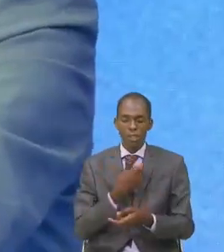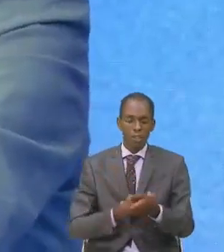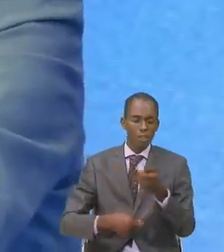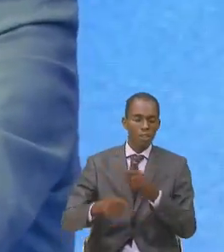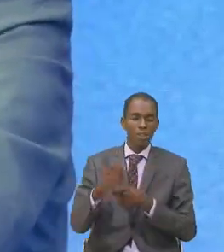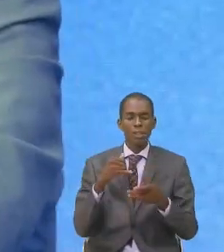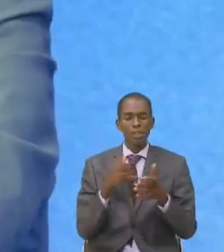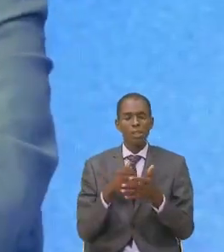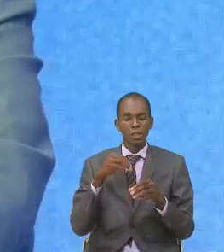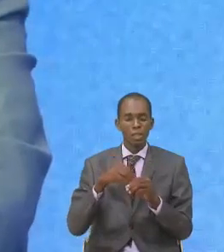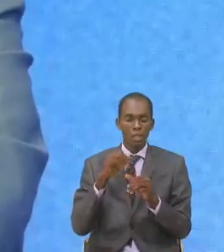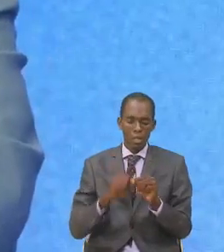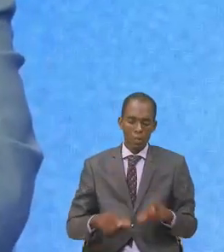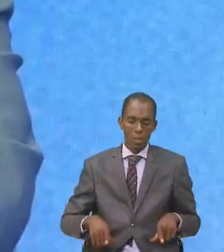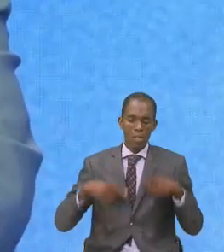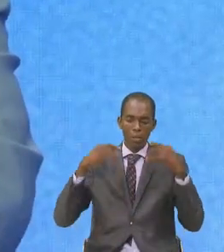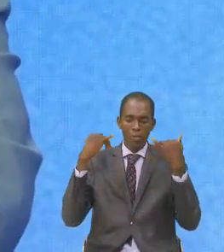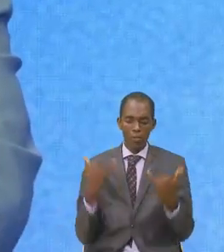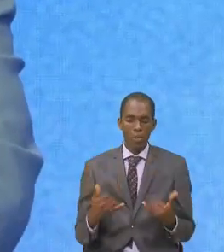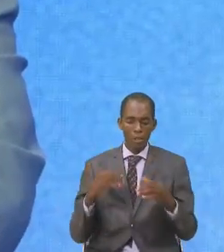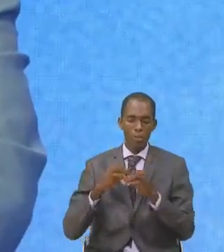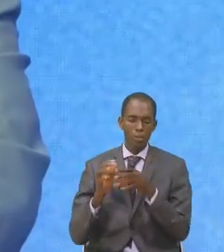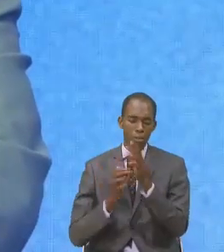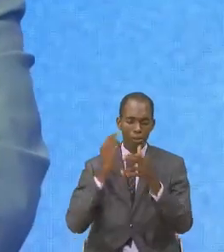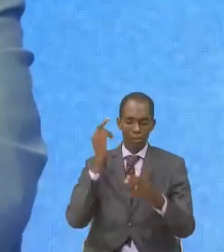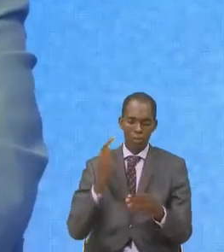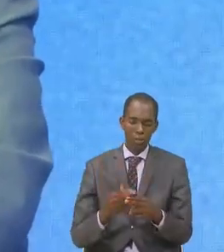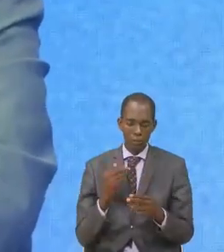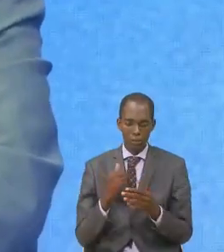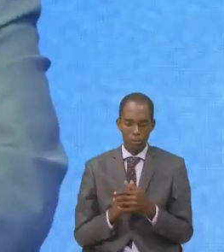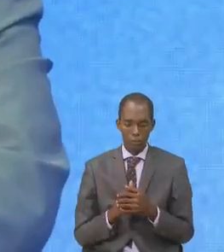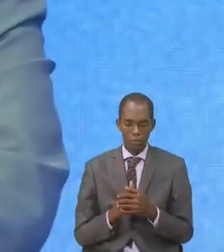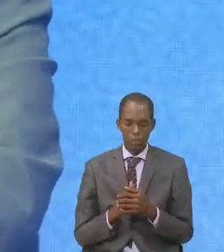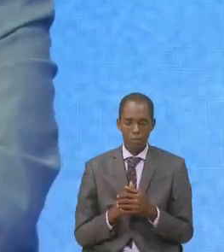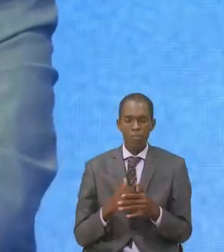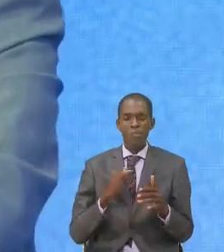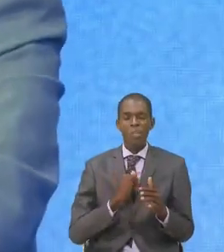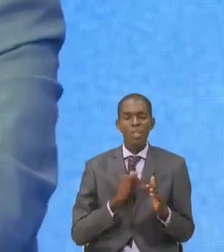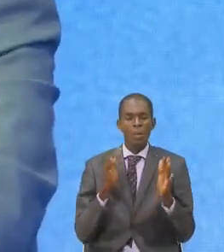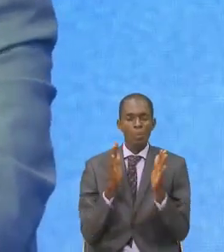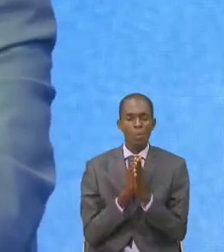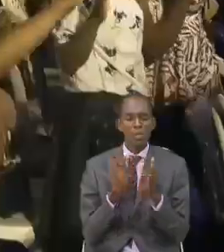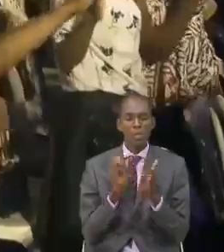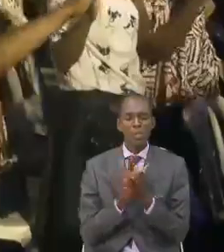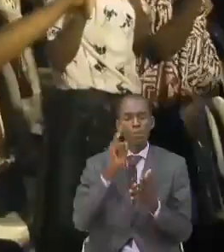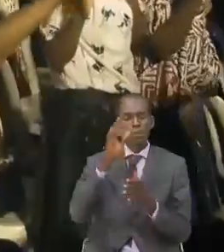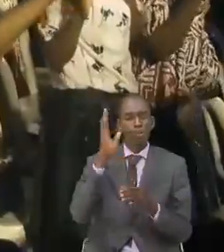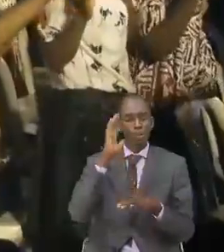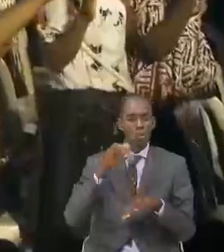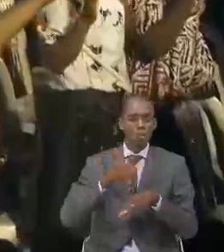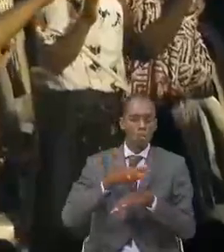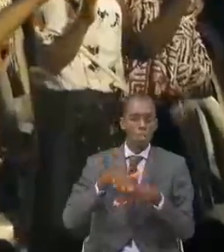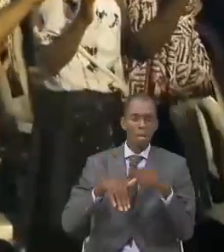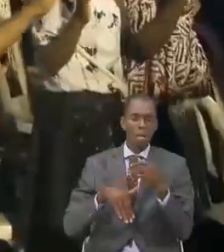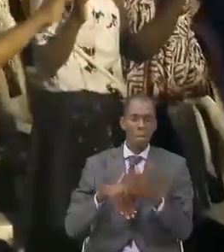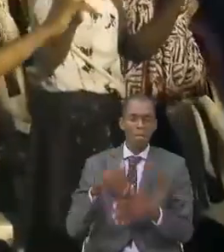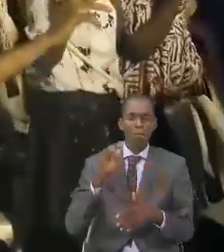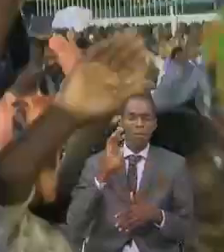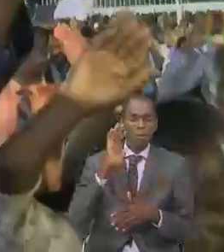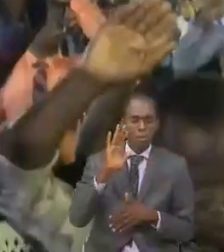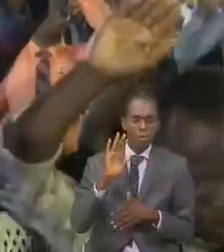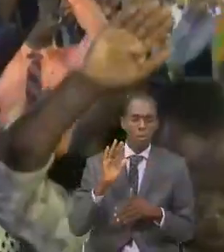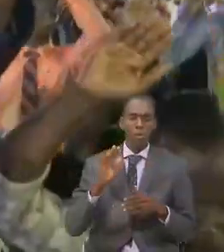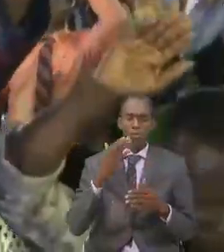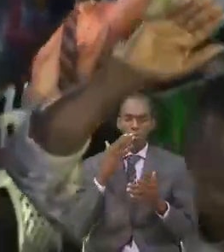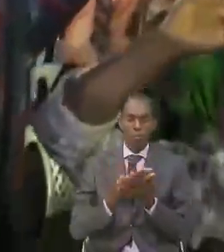in any life, reverse it now in every life in Jesus' name. I